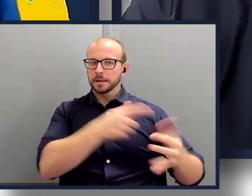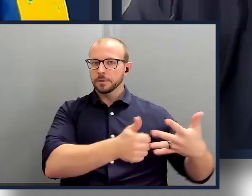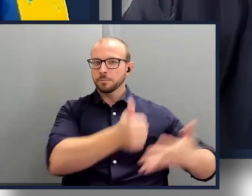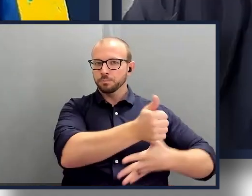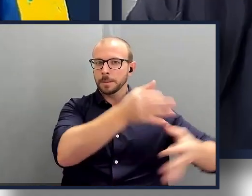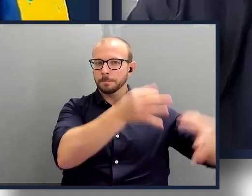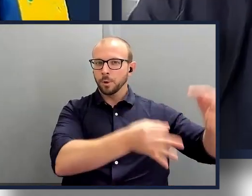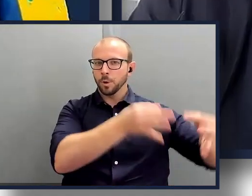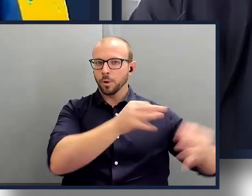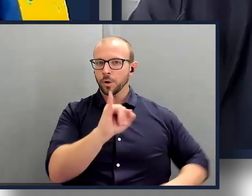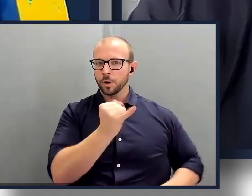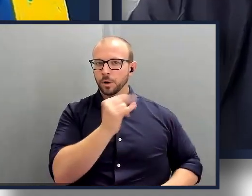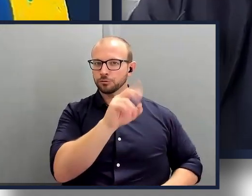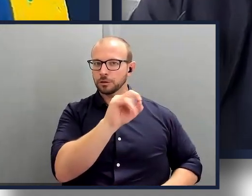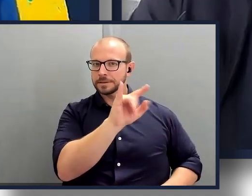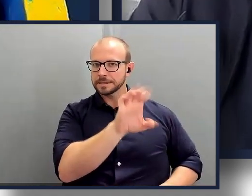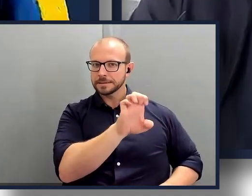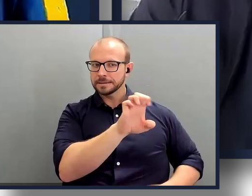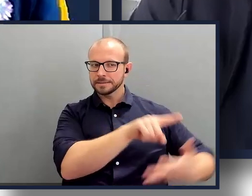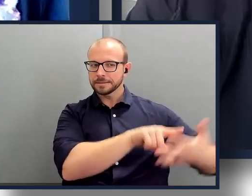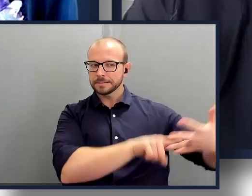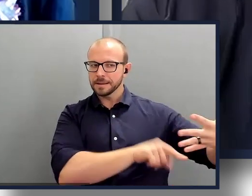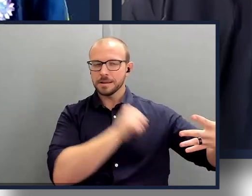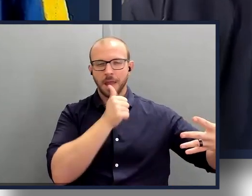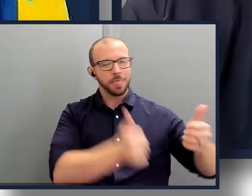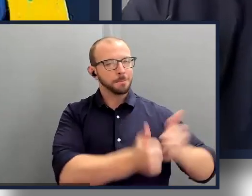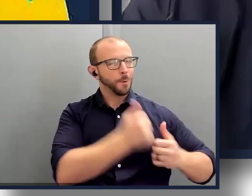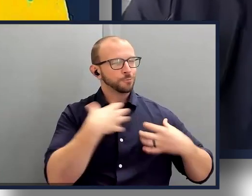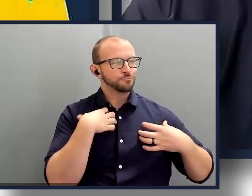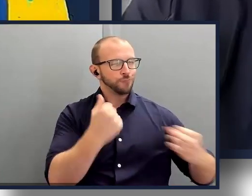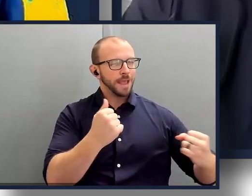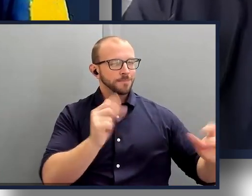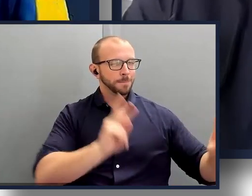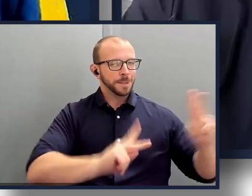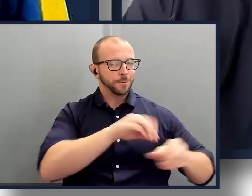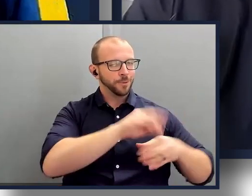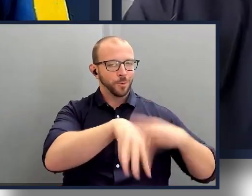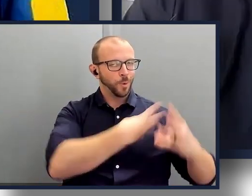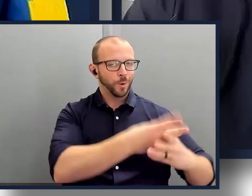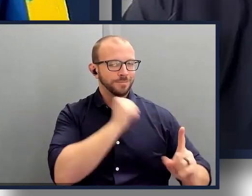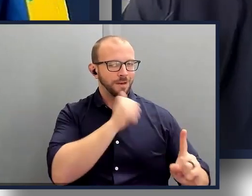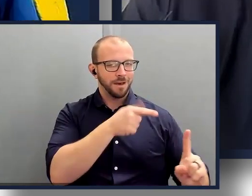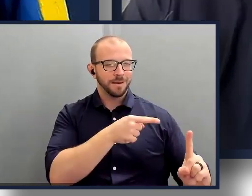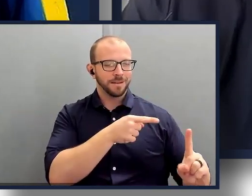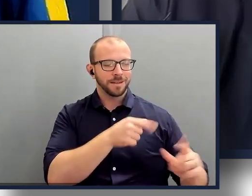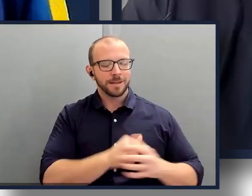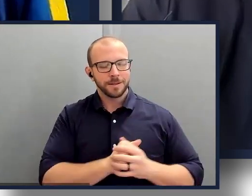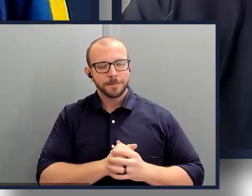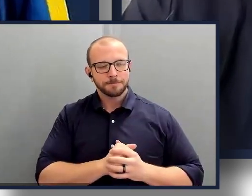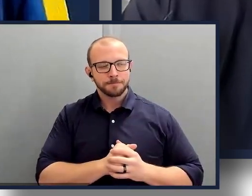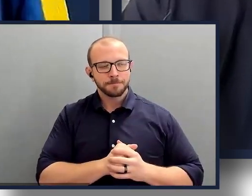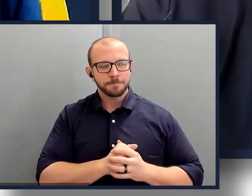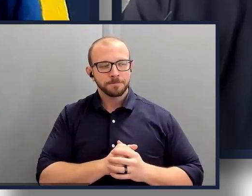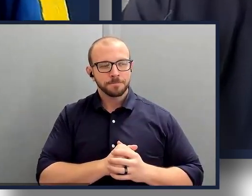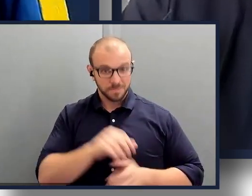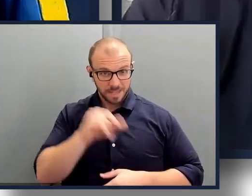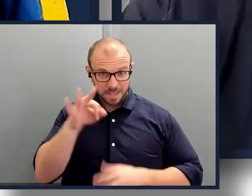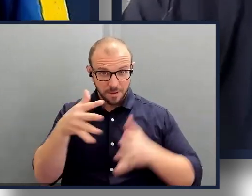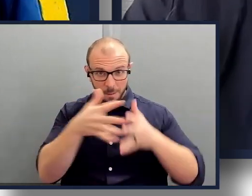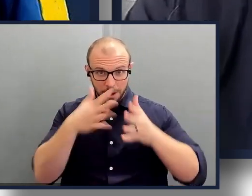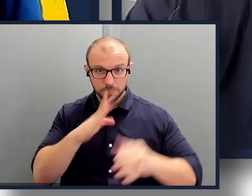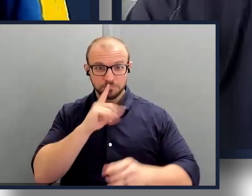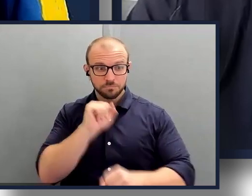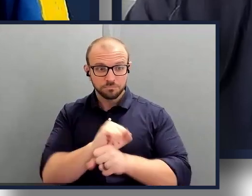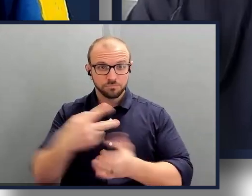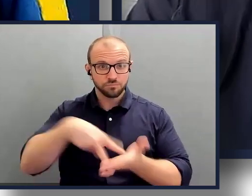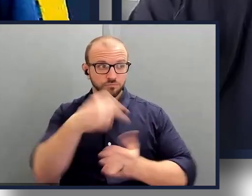not the bravest people in the world. They're not the bravest people in the world. They will